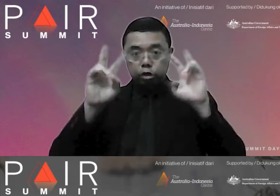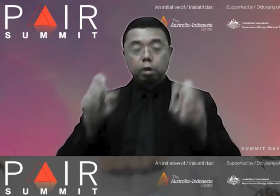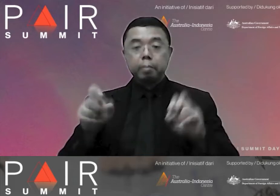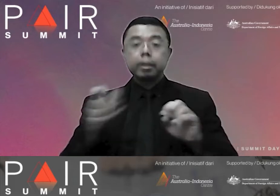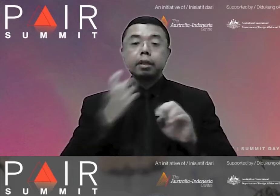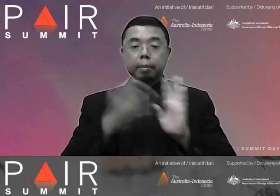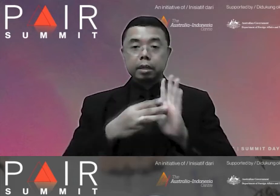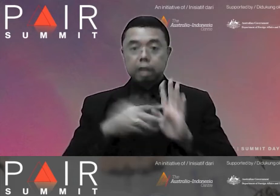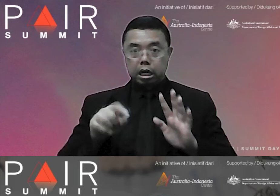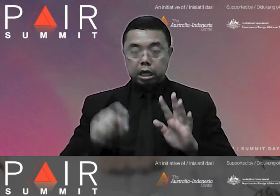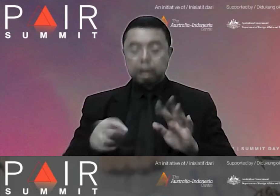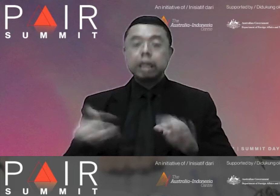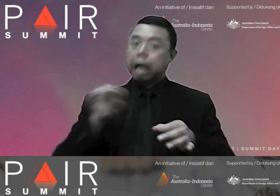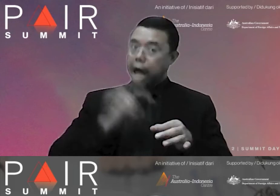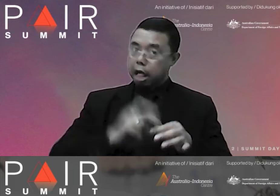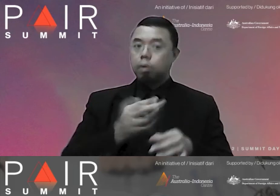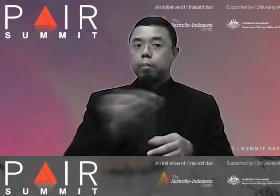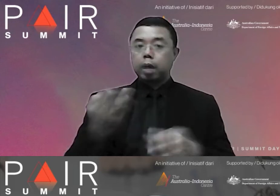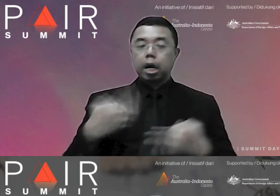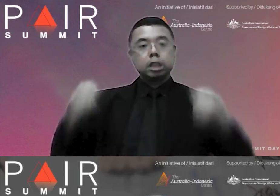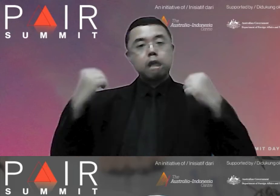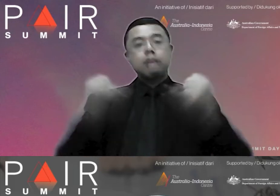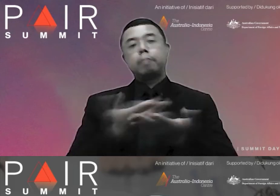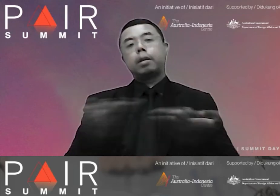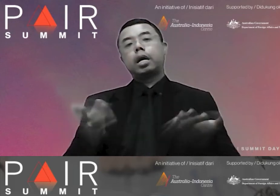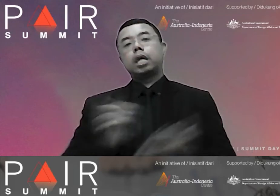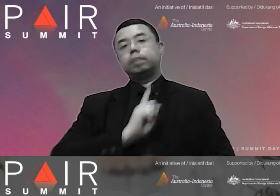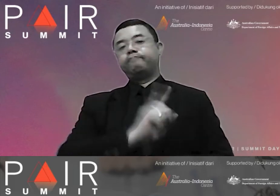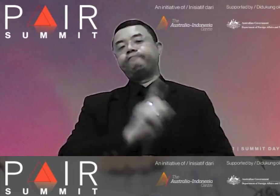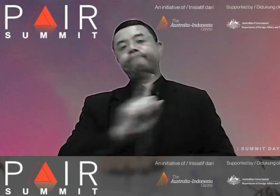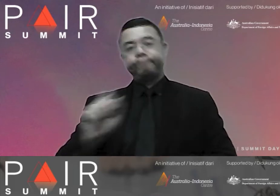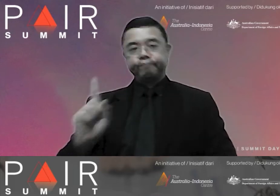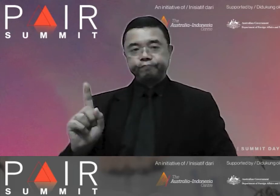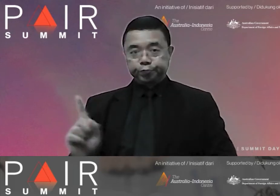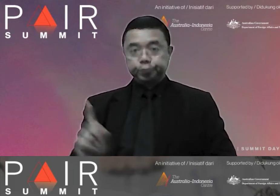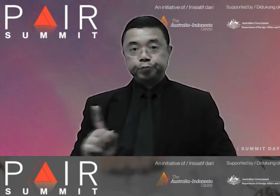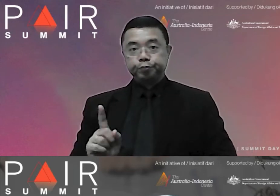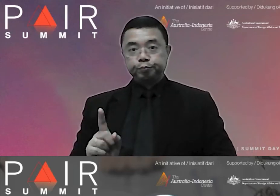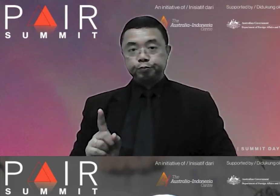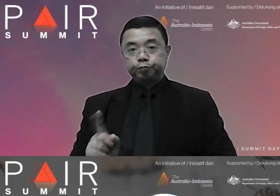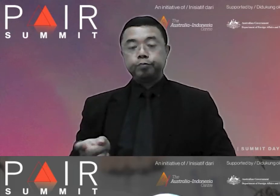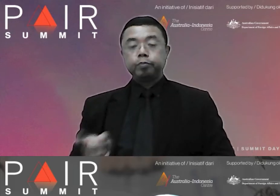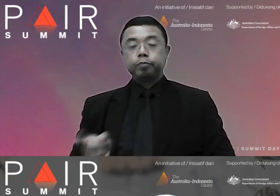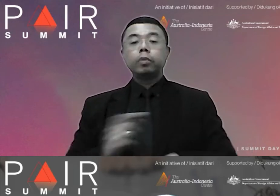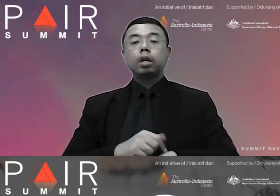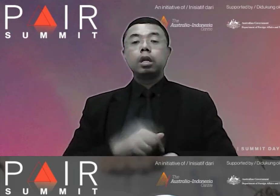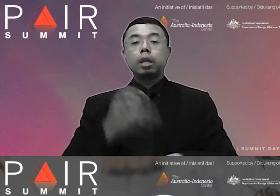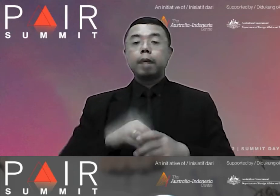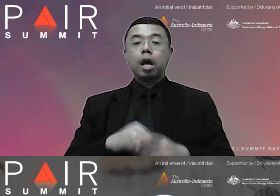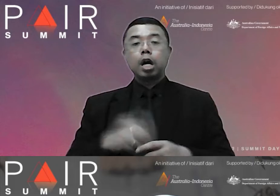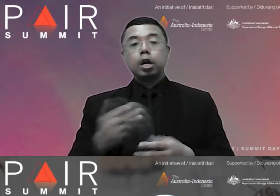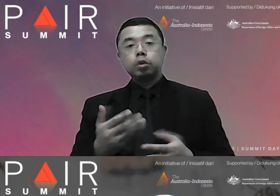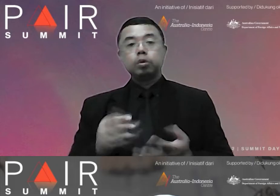they feel that they're fit and healthy, they're young, okay, there's no comorbid, normally they're ready to take higher